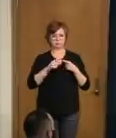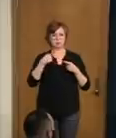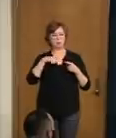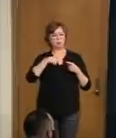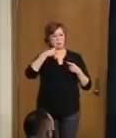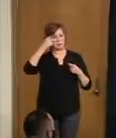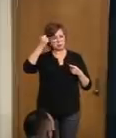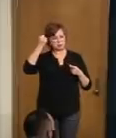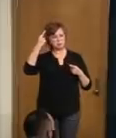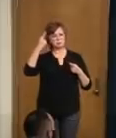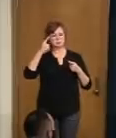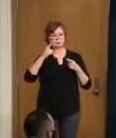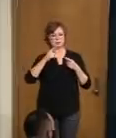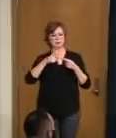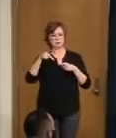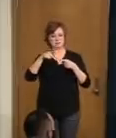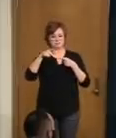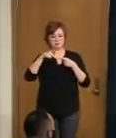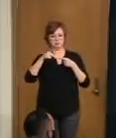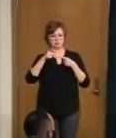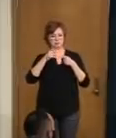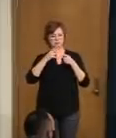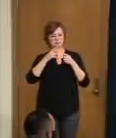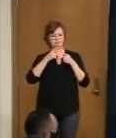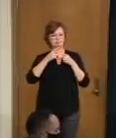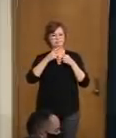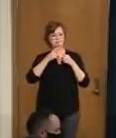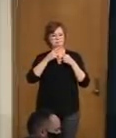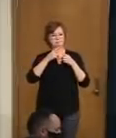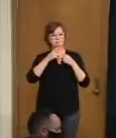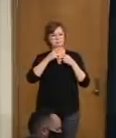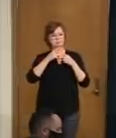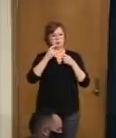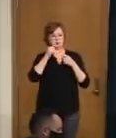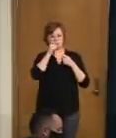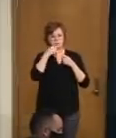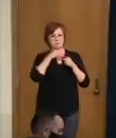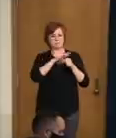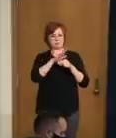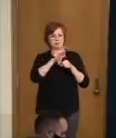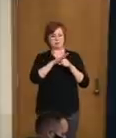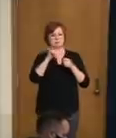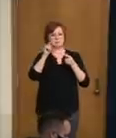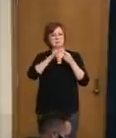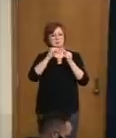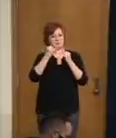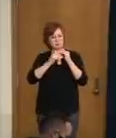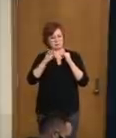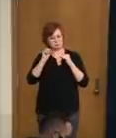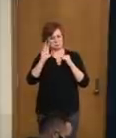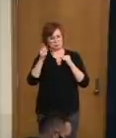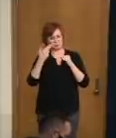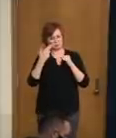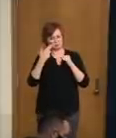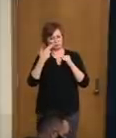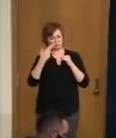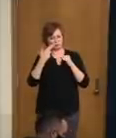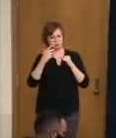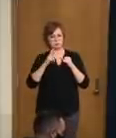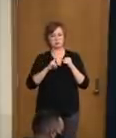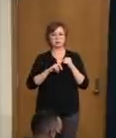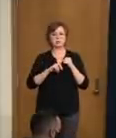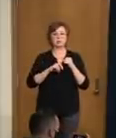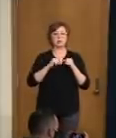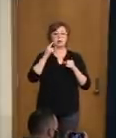the plan out to the end of March, where we have an idea of what vaccines are coming, specifically to following up on when we think about the